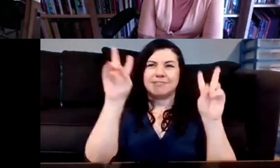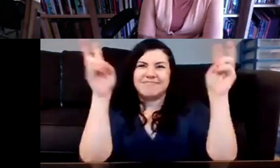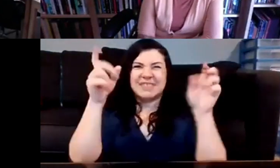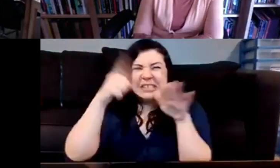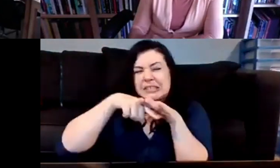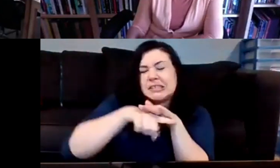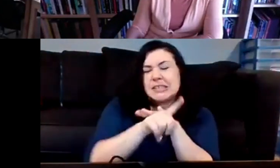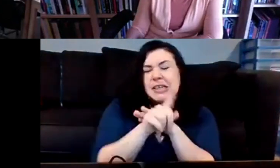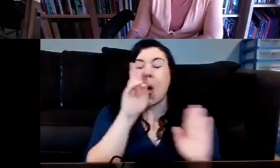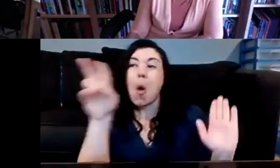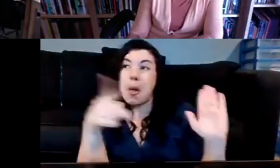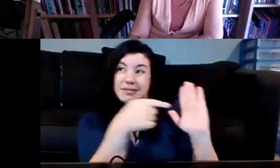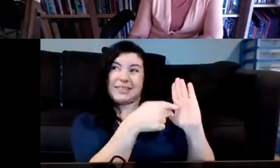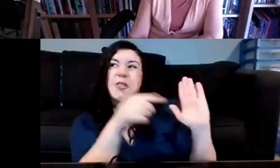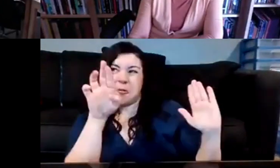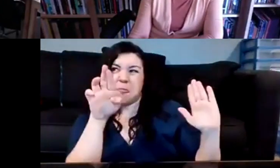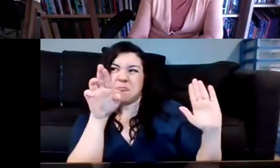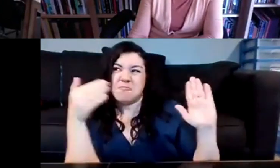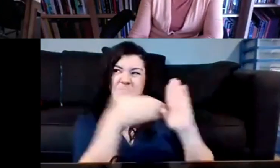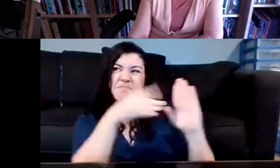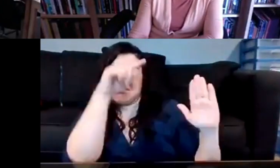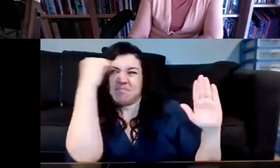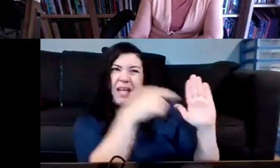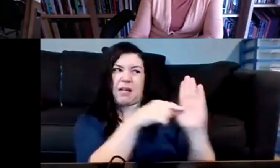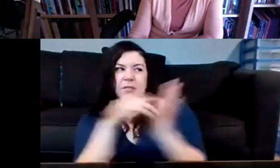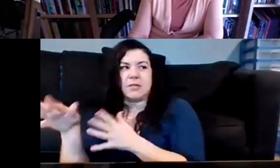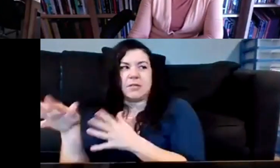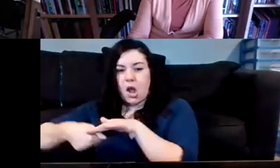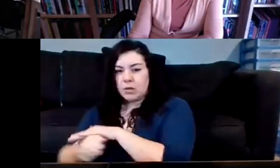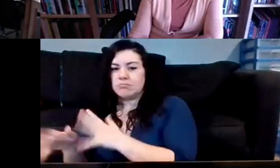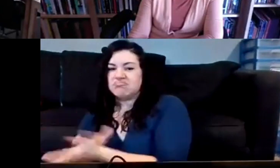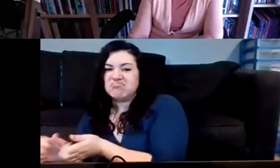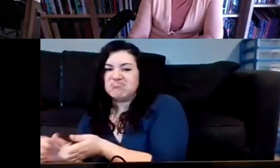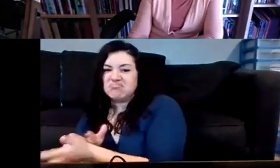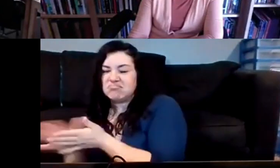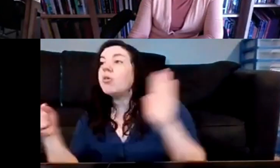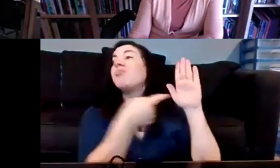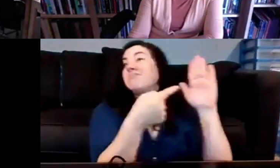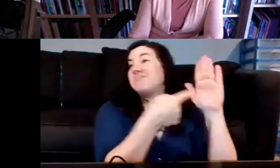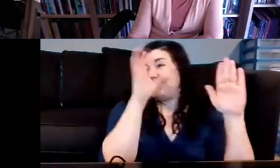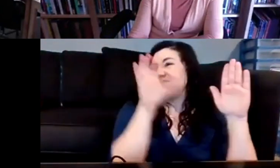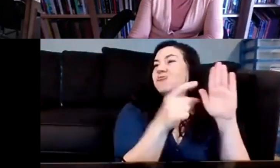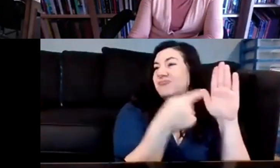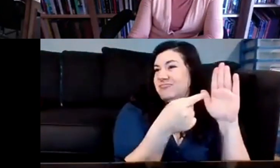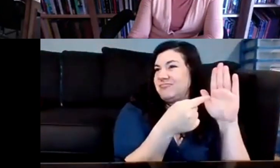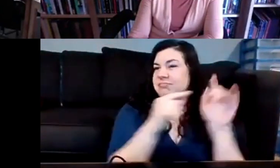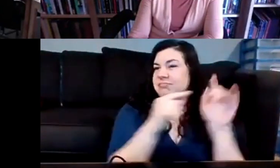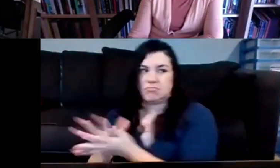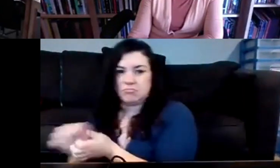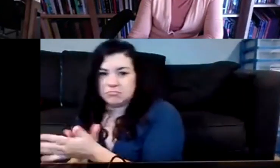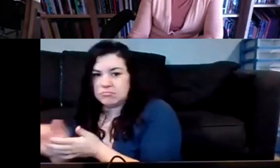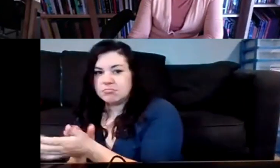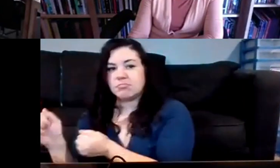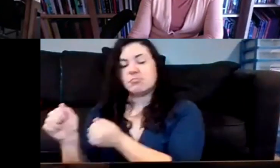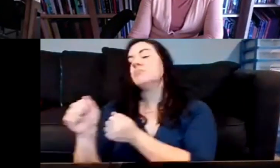continue to do the same violence that they're doing all of the time. They're doing to communities where they are situated. The